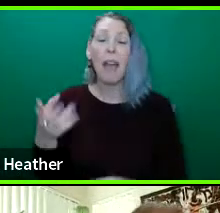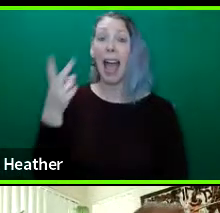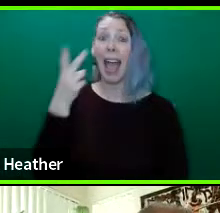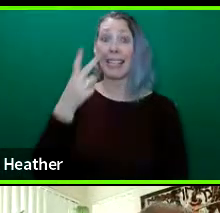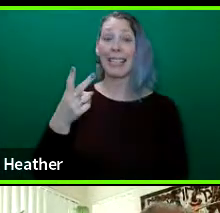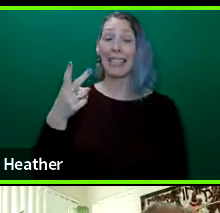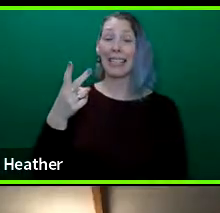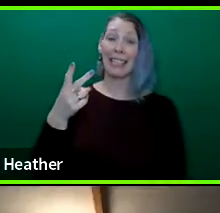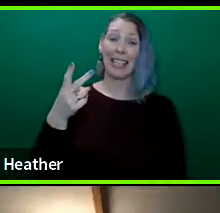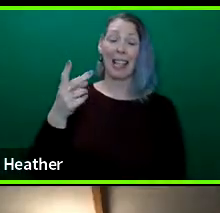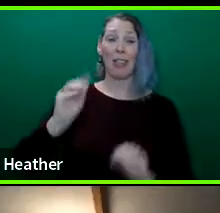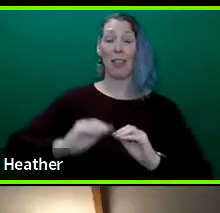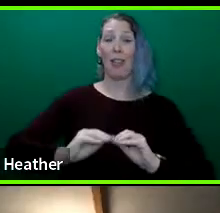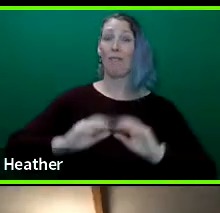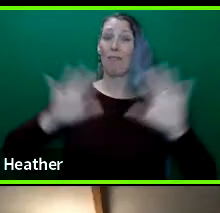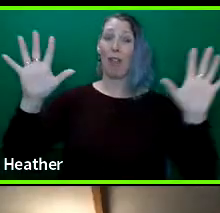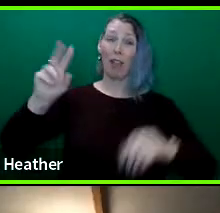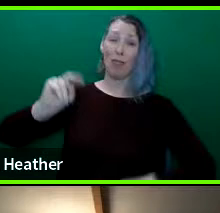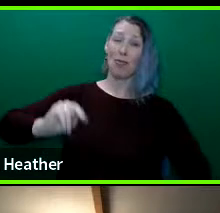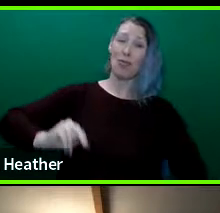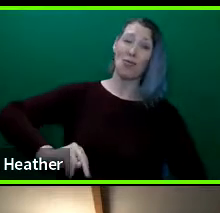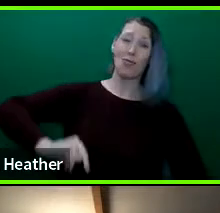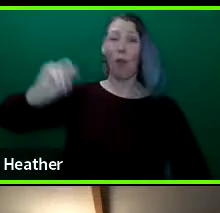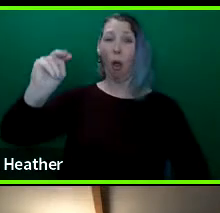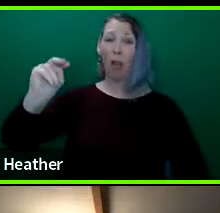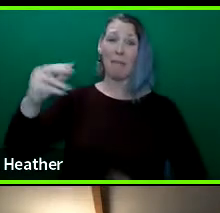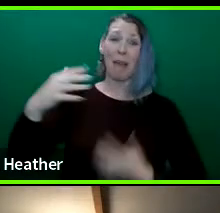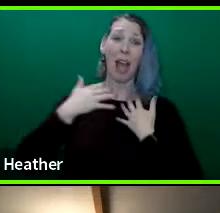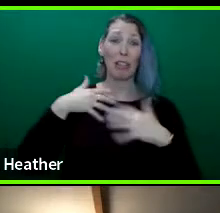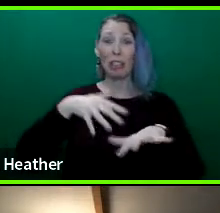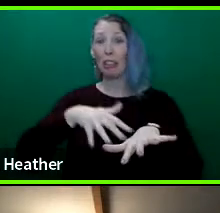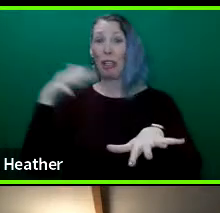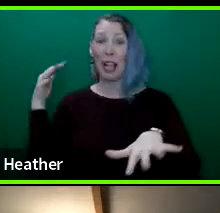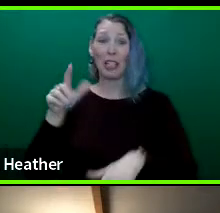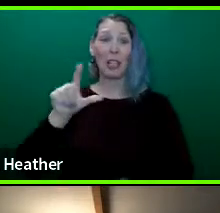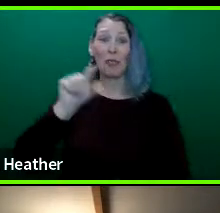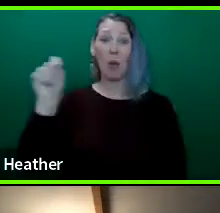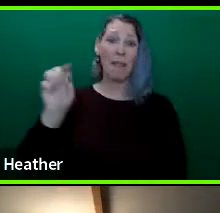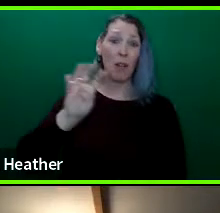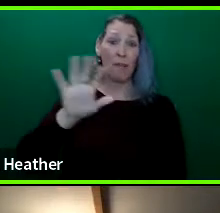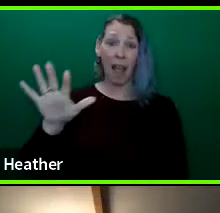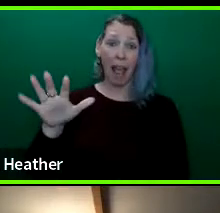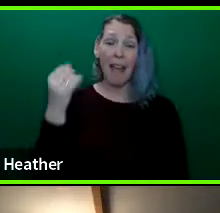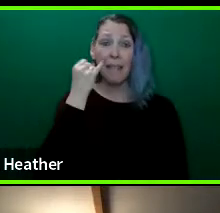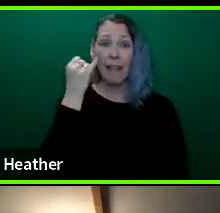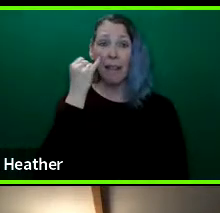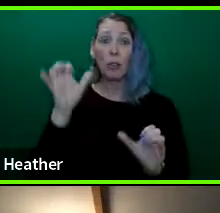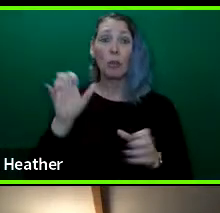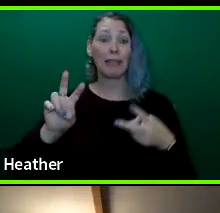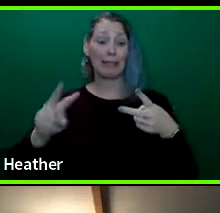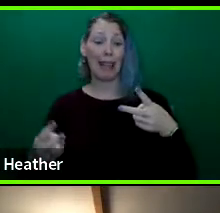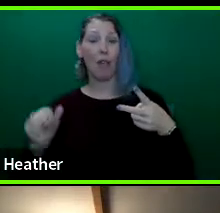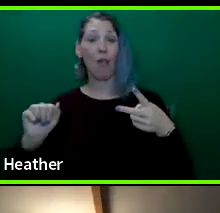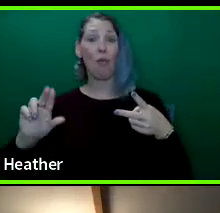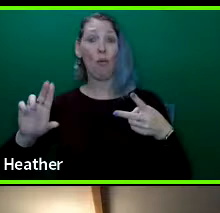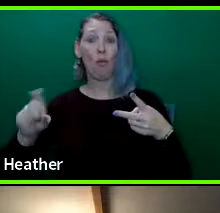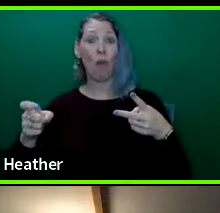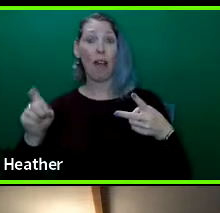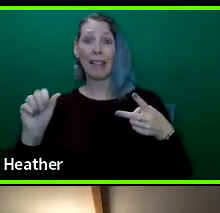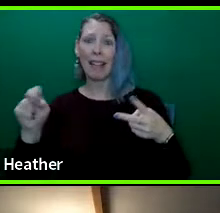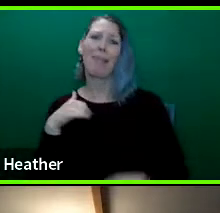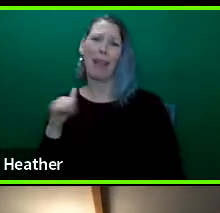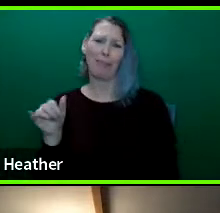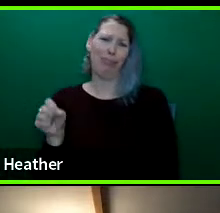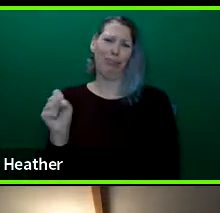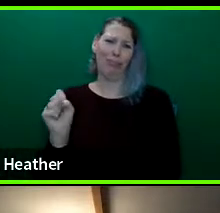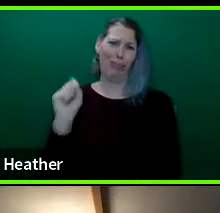bright, shiny object of northbound congestion in 2045 if you do a second aux lane. And I go, yeah,